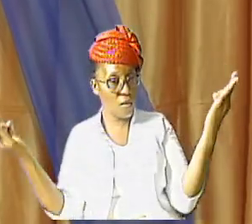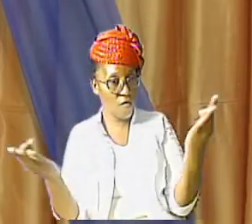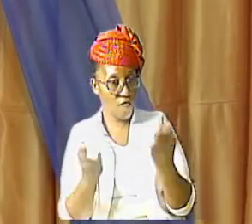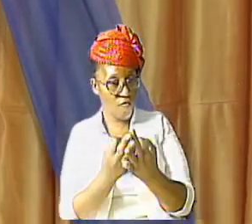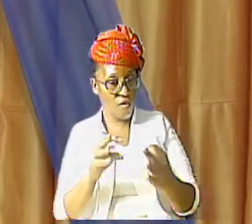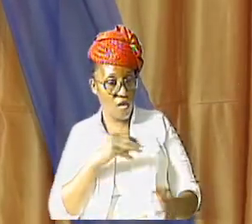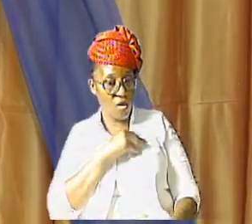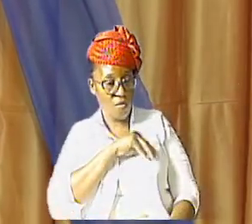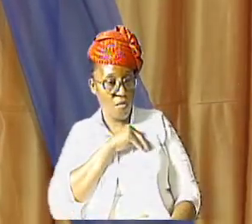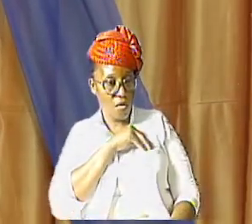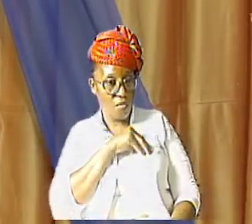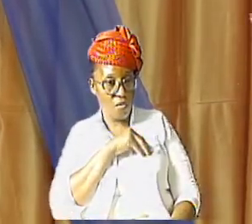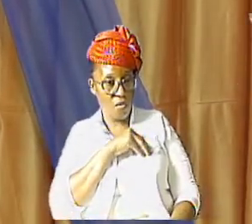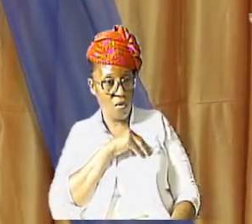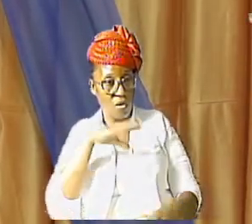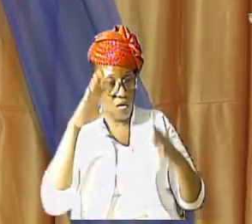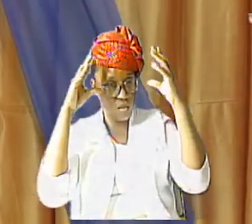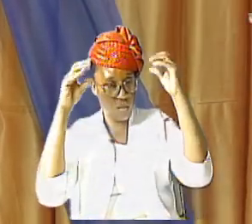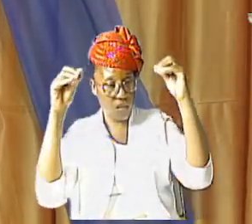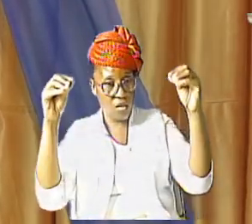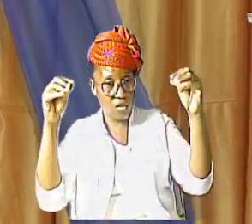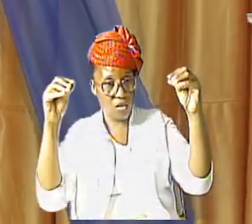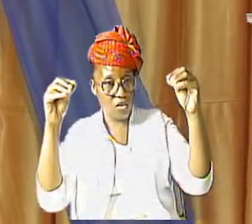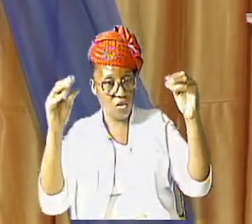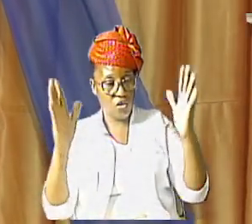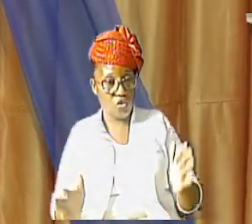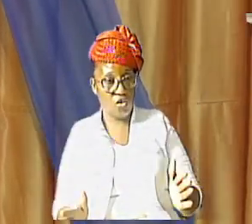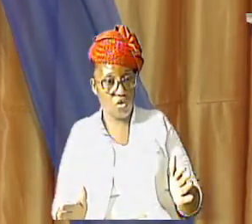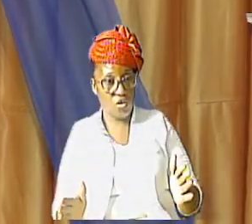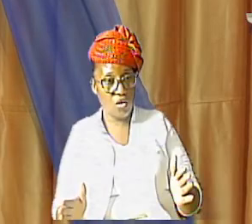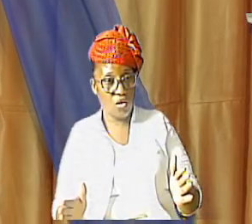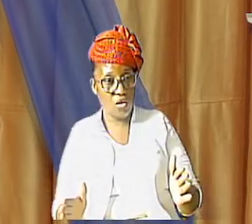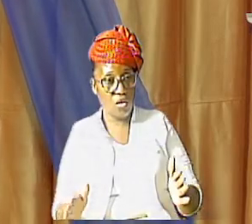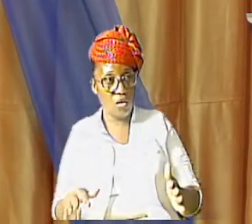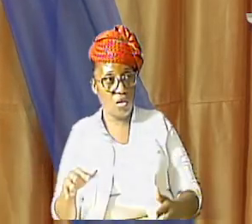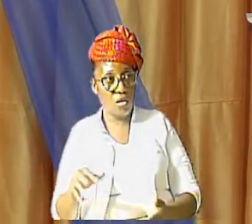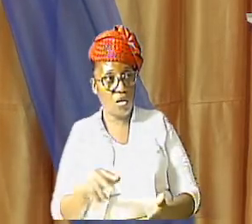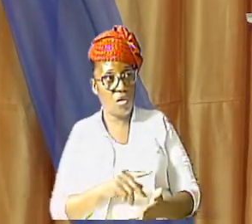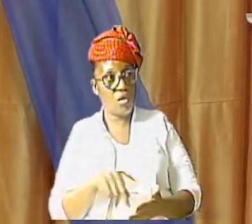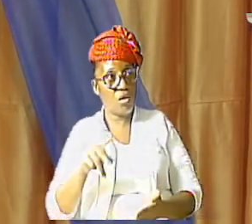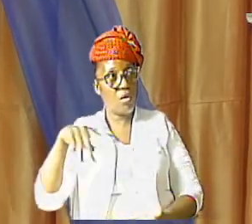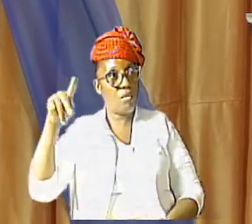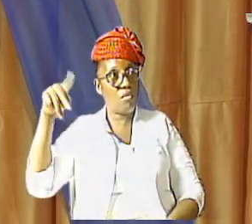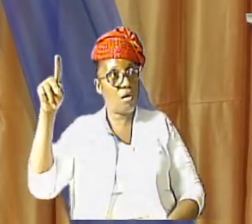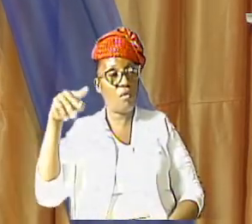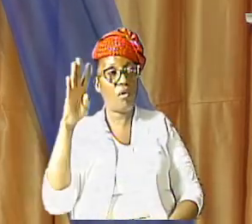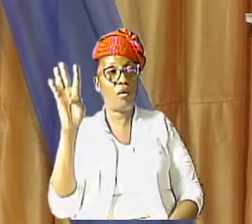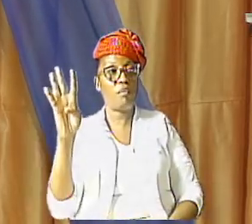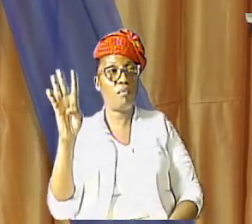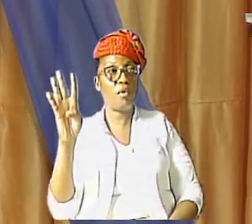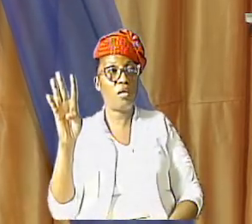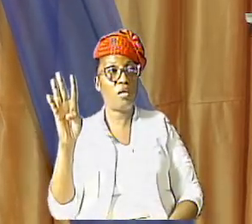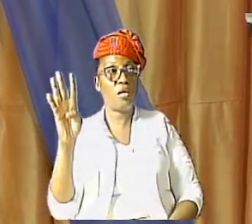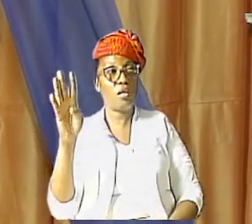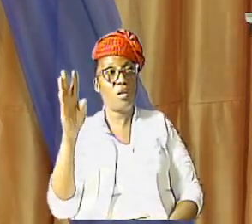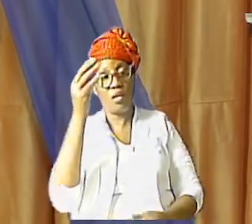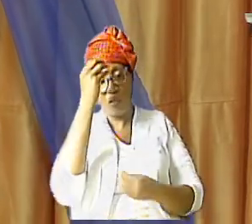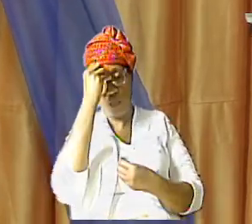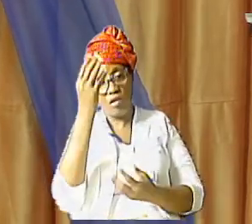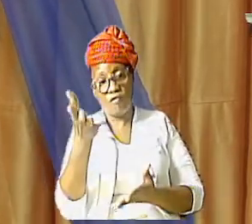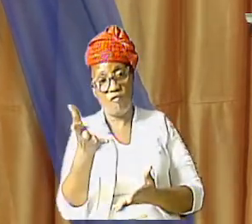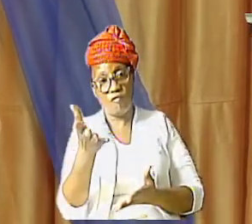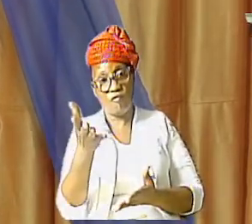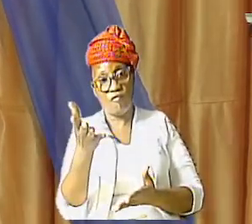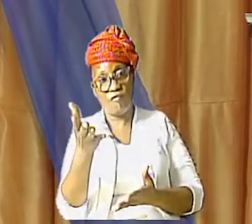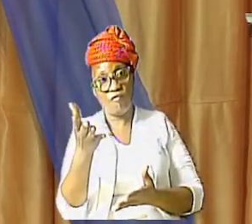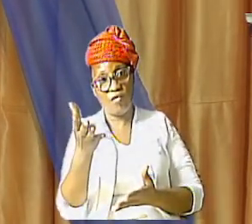the teachers of primary B have asked me to inform the parents to encourage